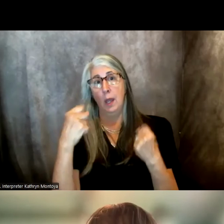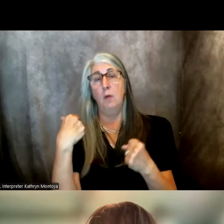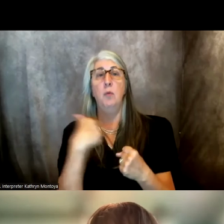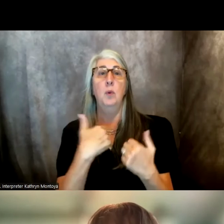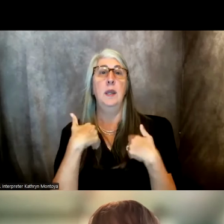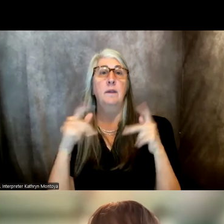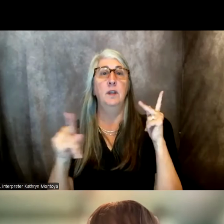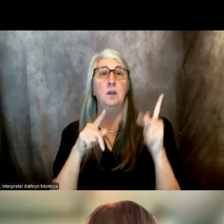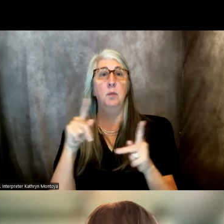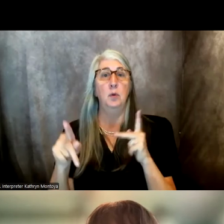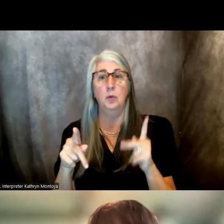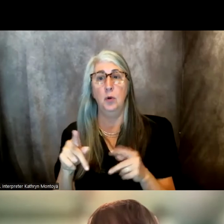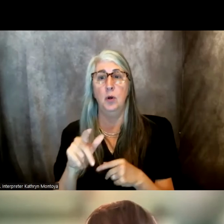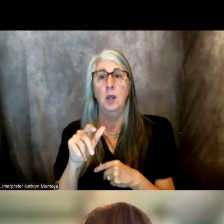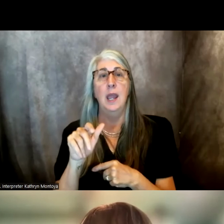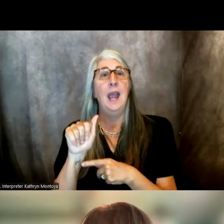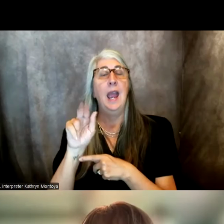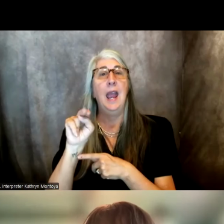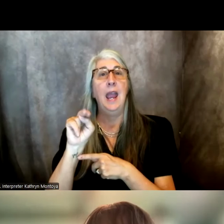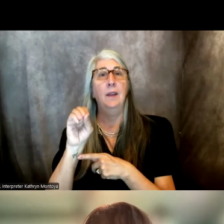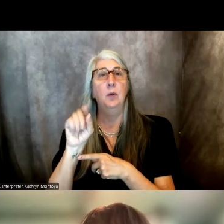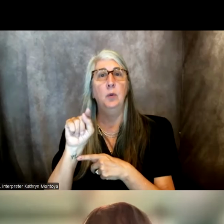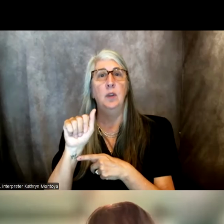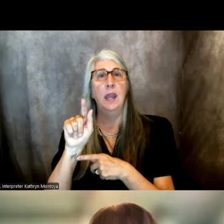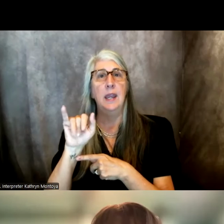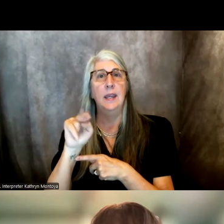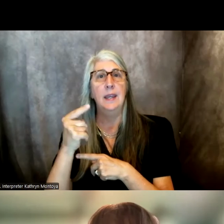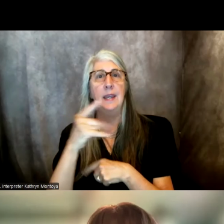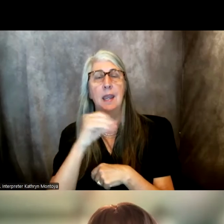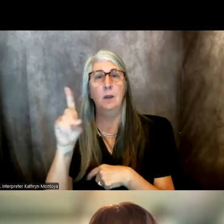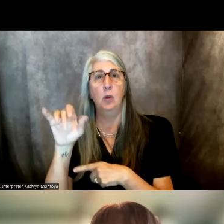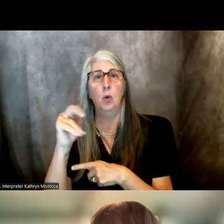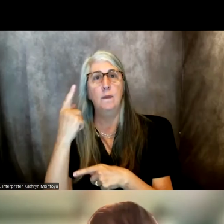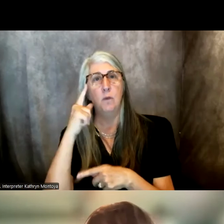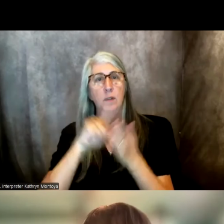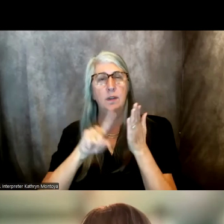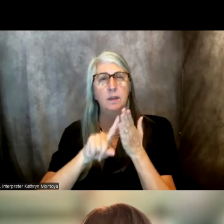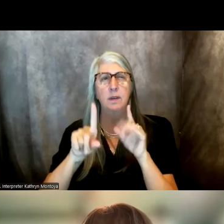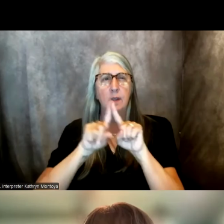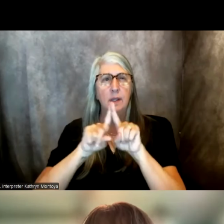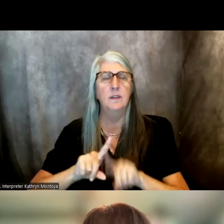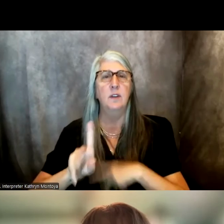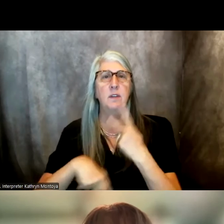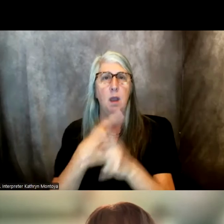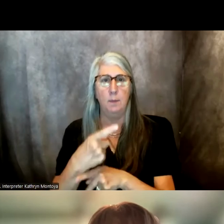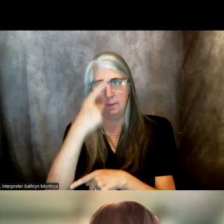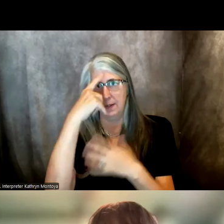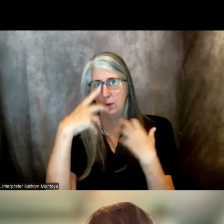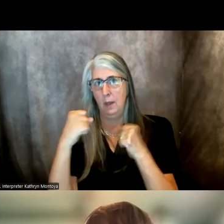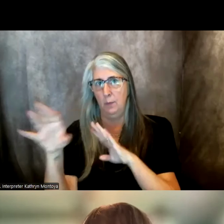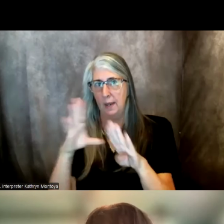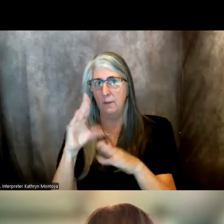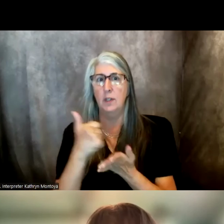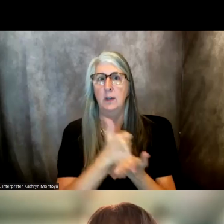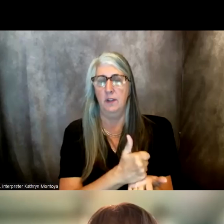who are annotating and coding data for different types of mental health behaviors or interventions. That gives us, next slide, please,